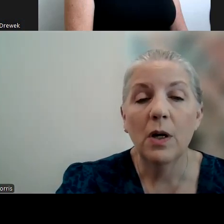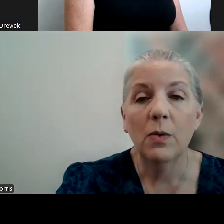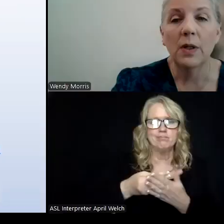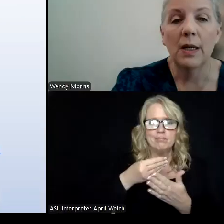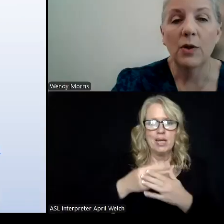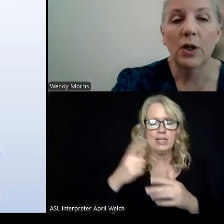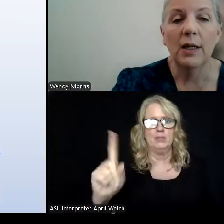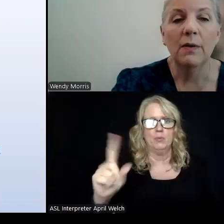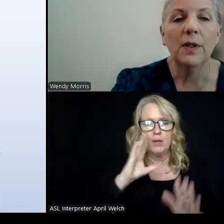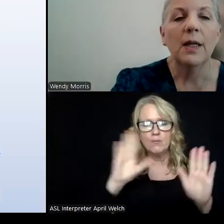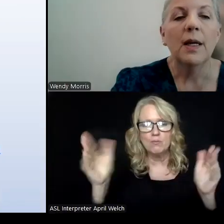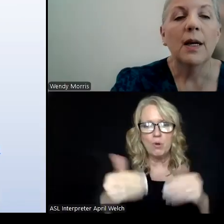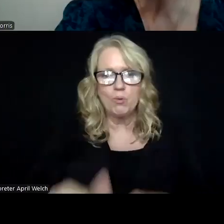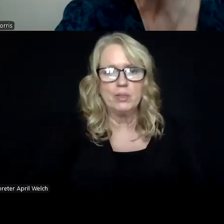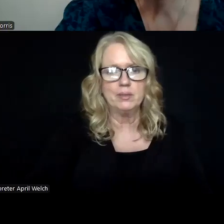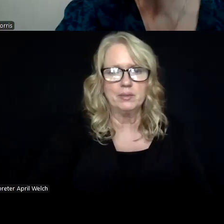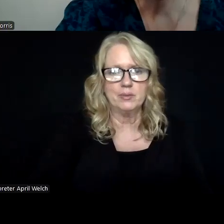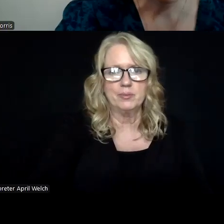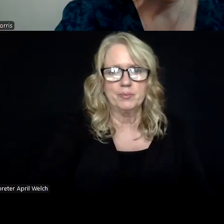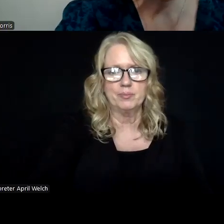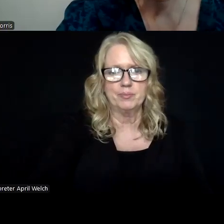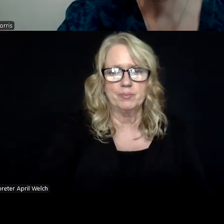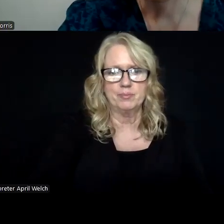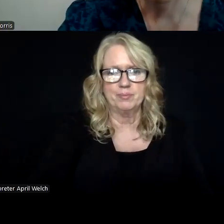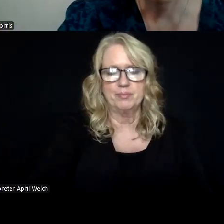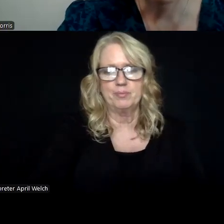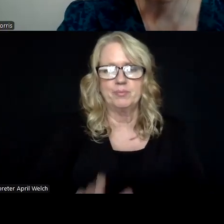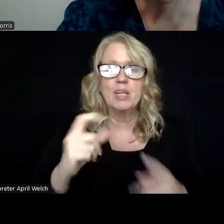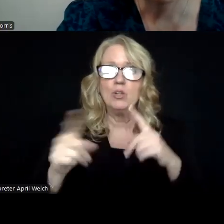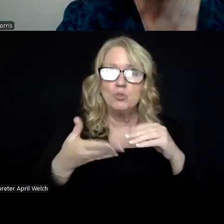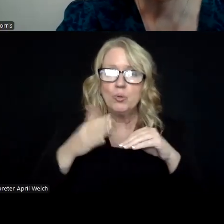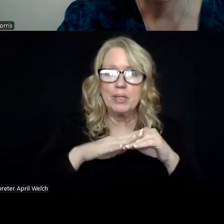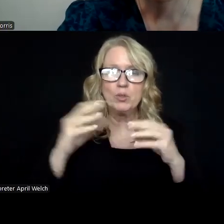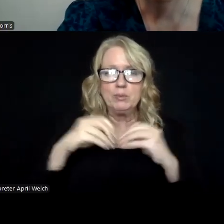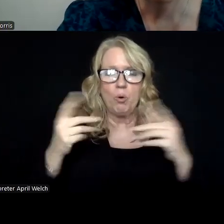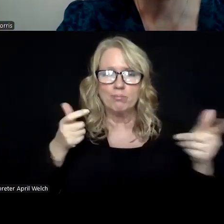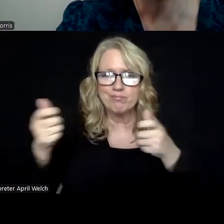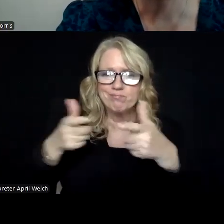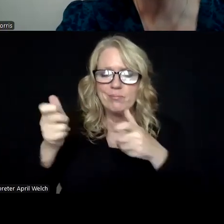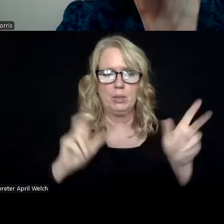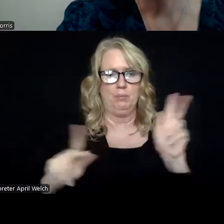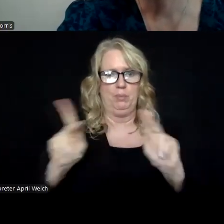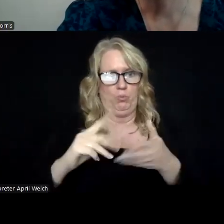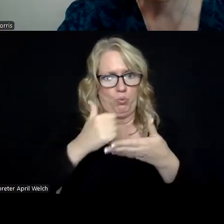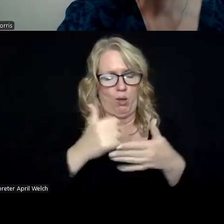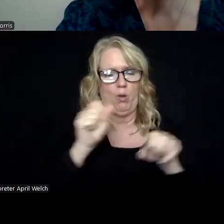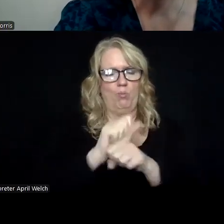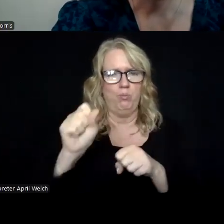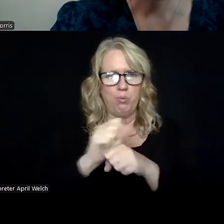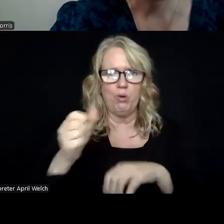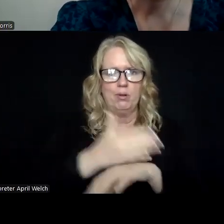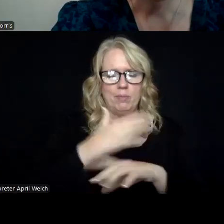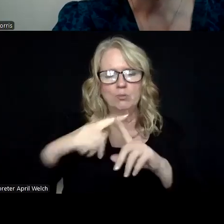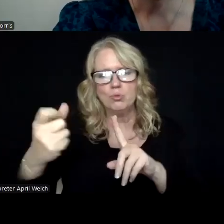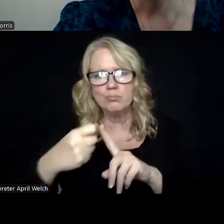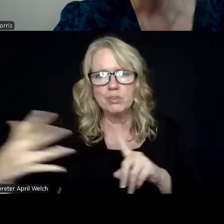focus those initiatives? Increasing supply. How do we get more people interested in doing this work? Expanding reach. How